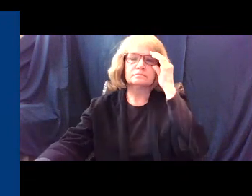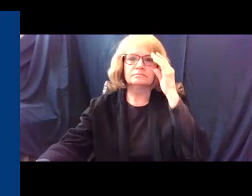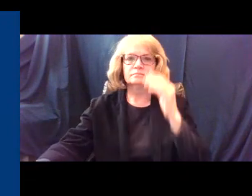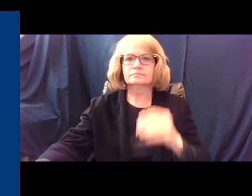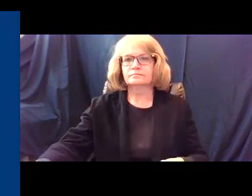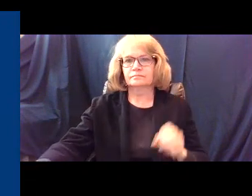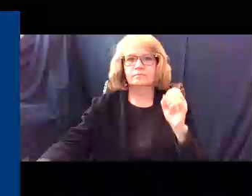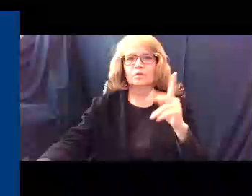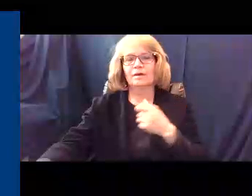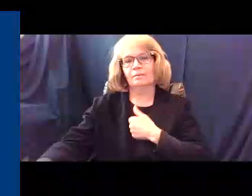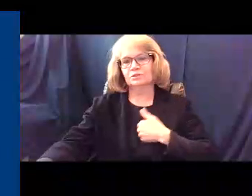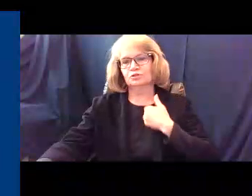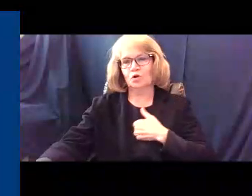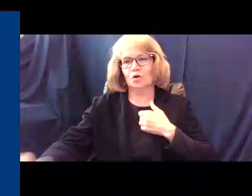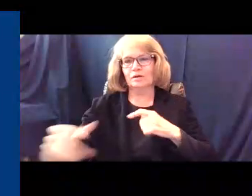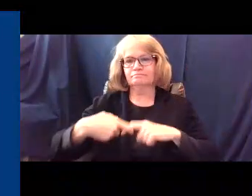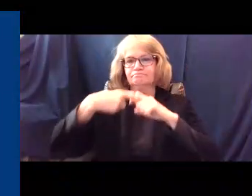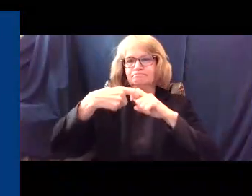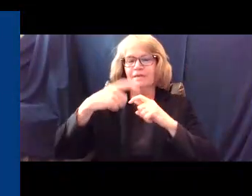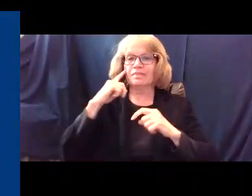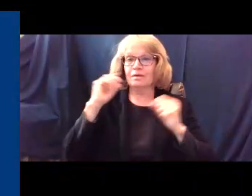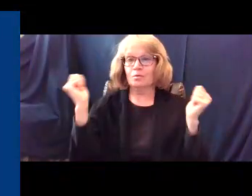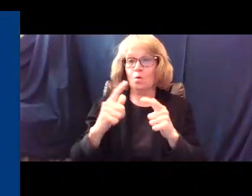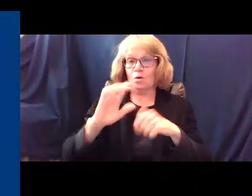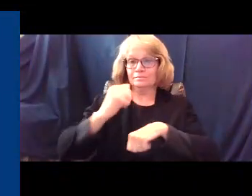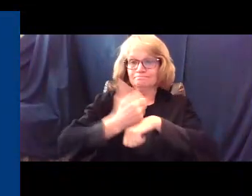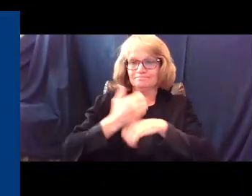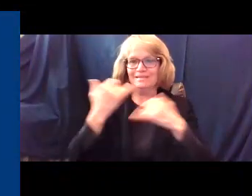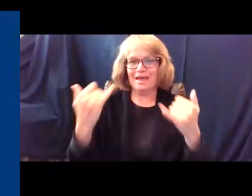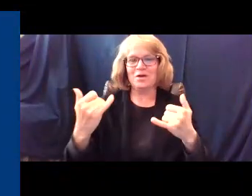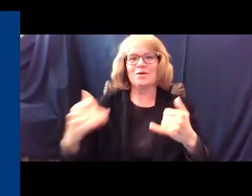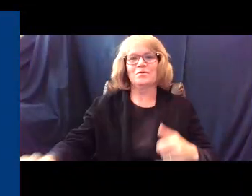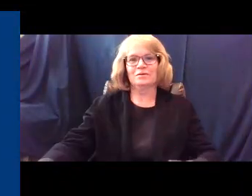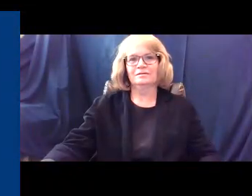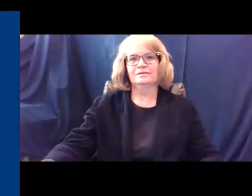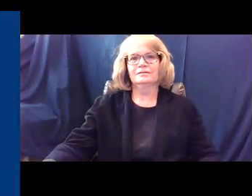All right, I apologize for that delay. I think we've got all of our settings correct now.